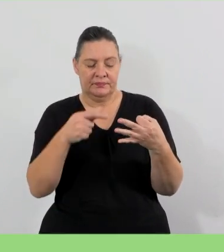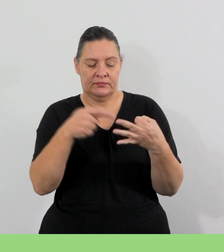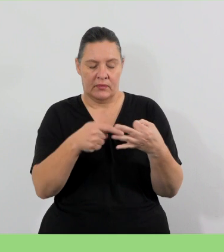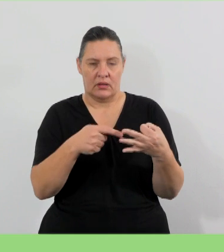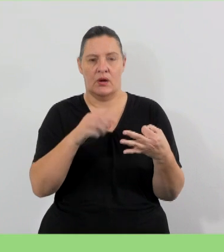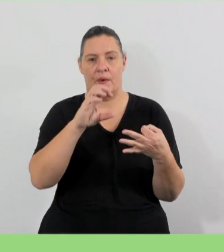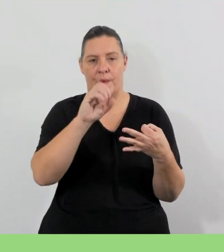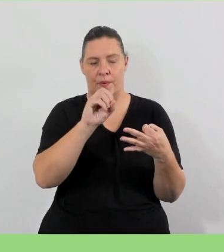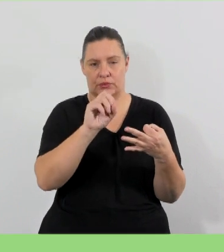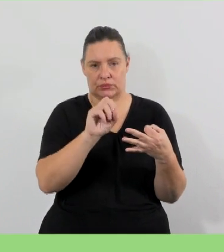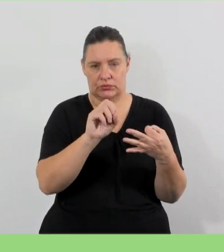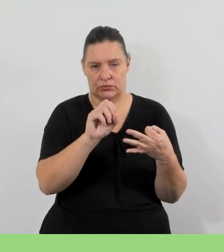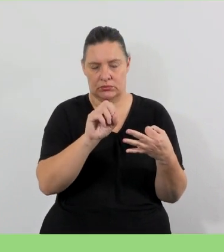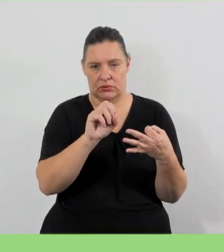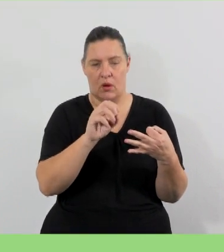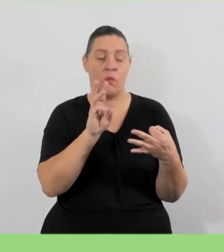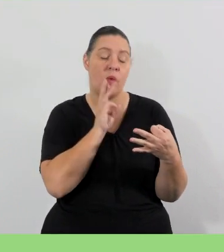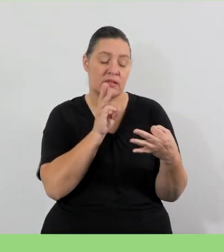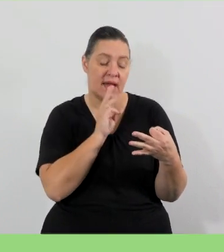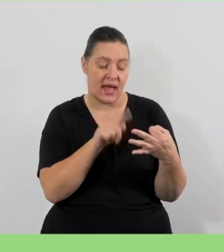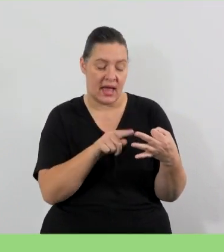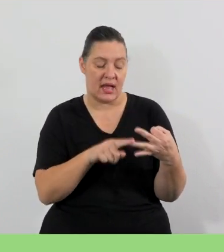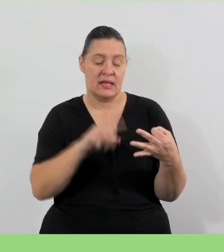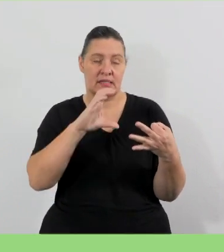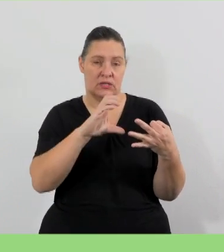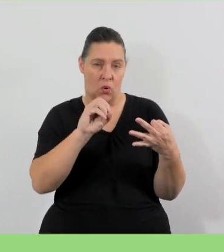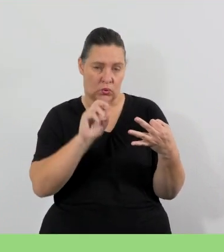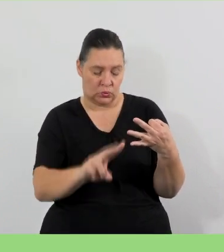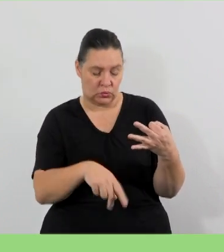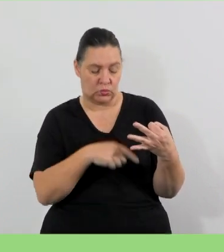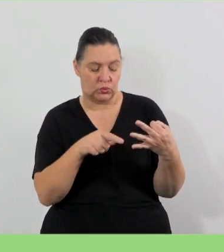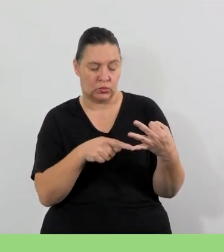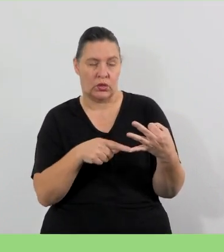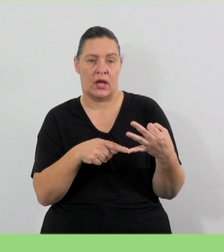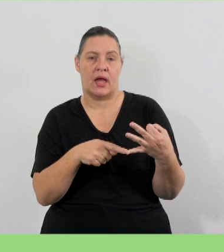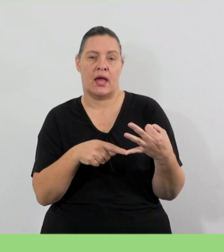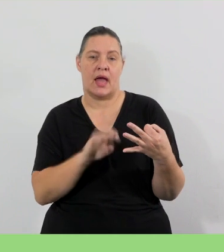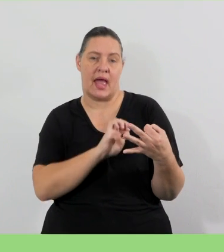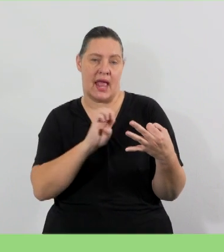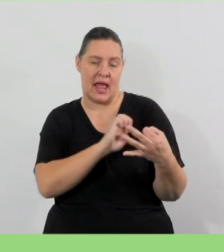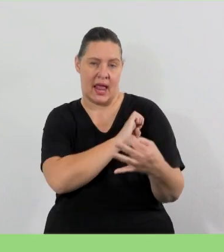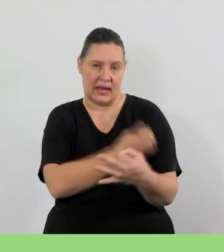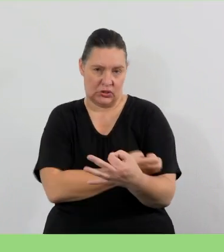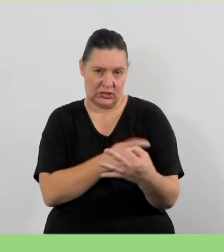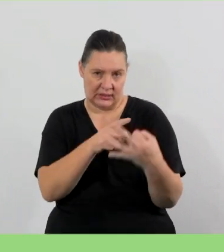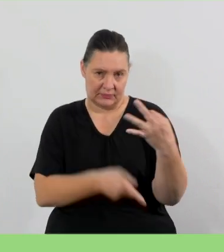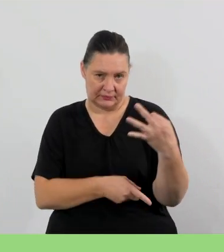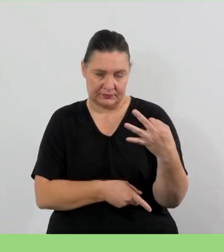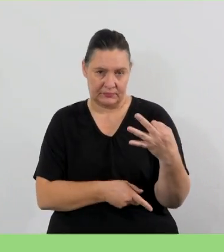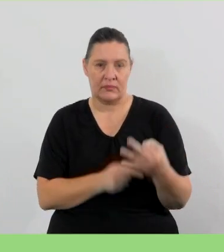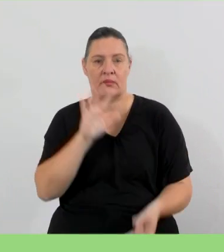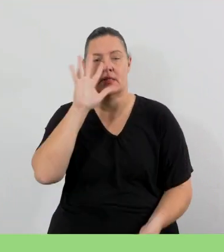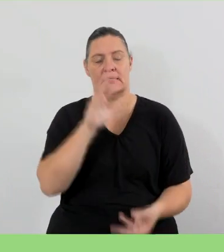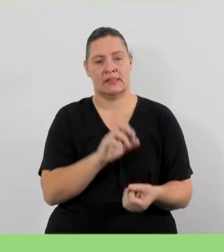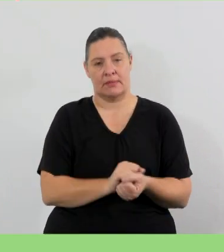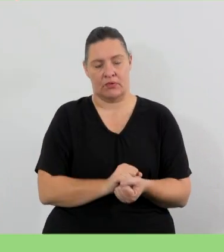during this chemical reaction? Water, carbon dioxide, and energy. So that